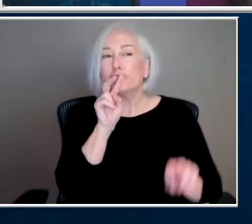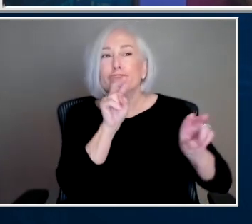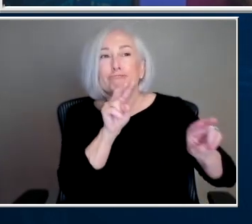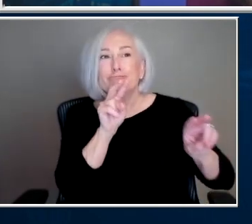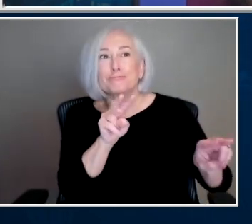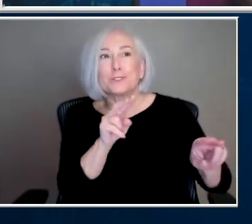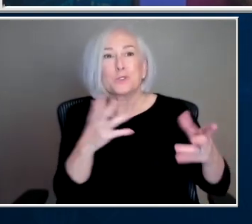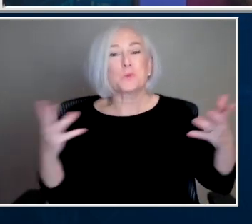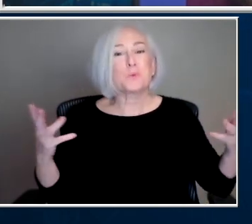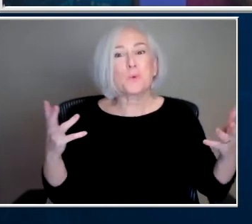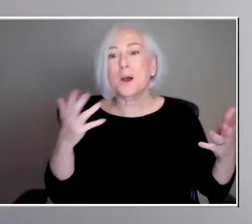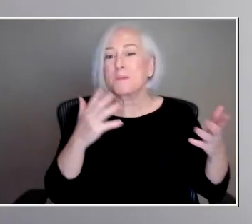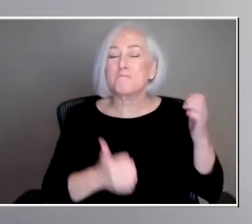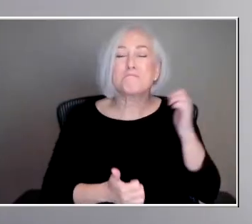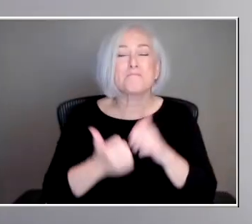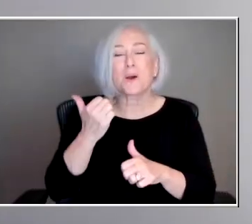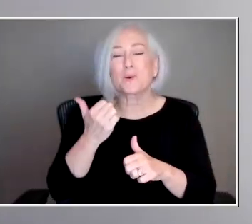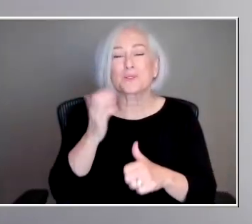future?